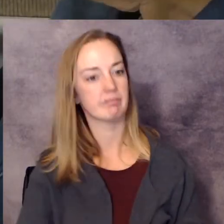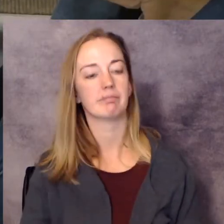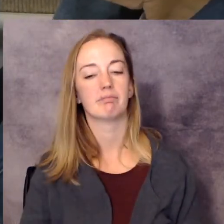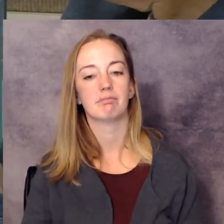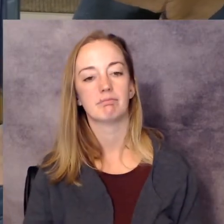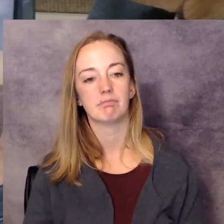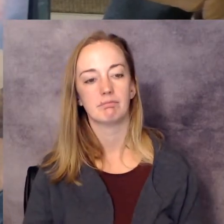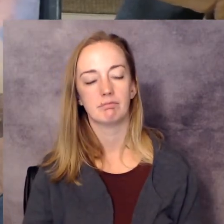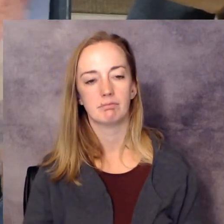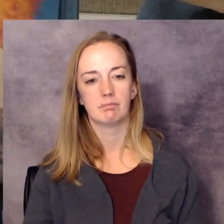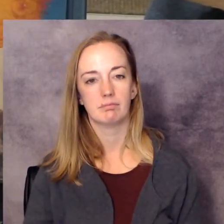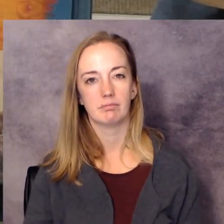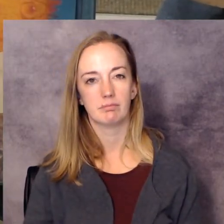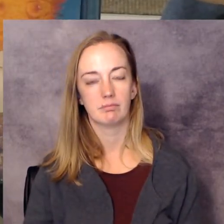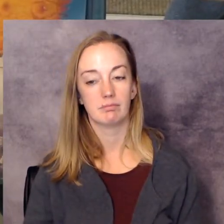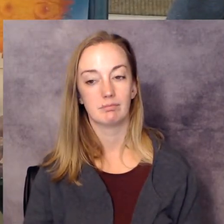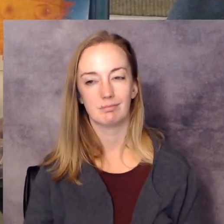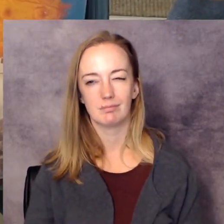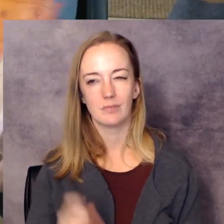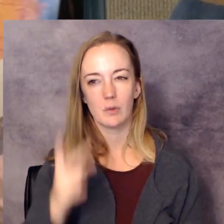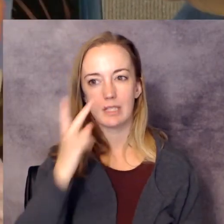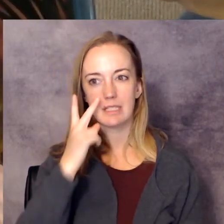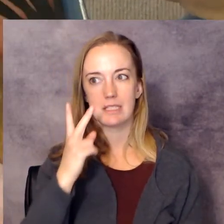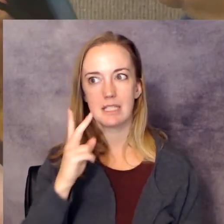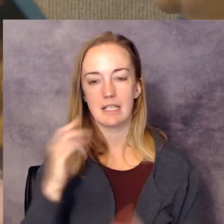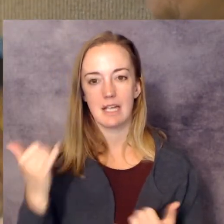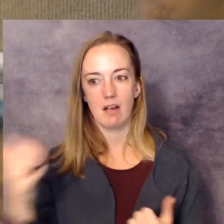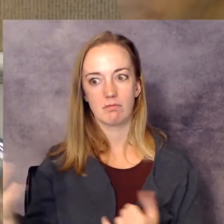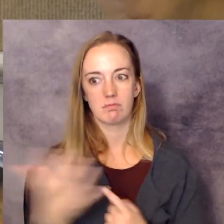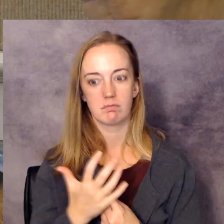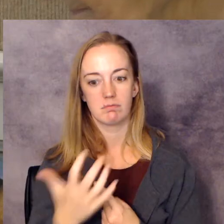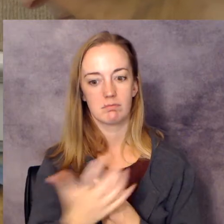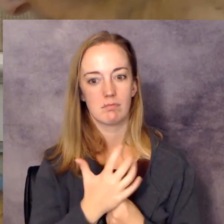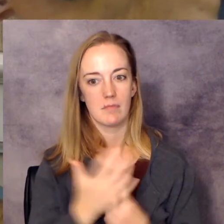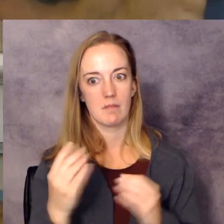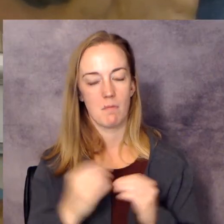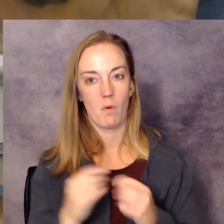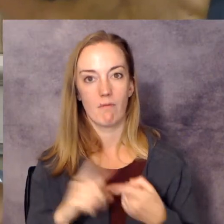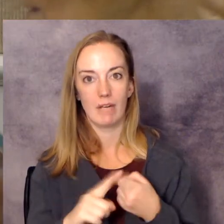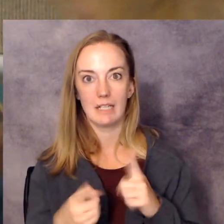mind. All right, looks like she's getting lots of friends.